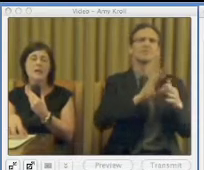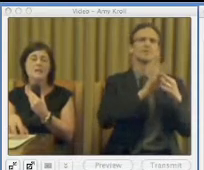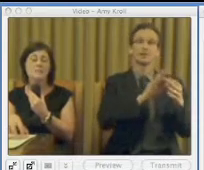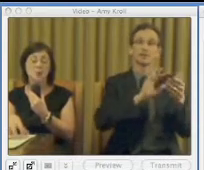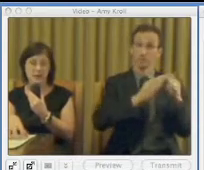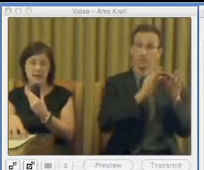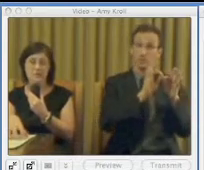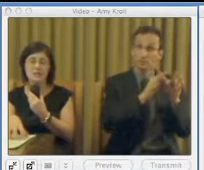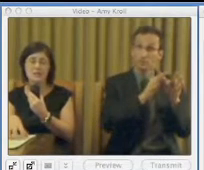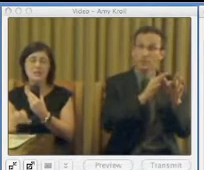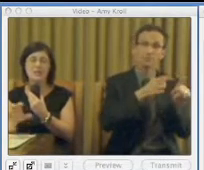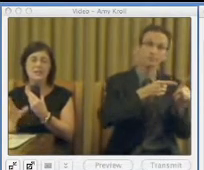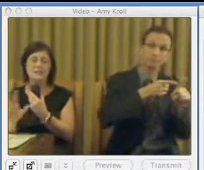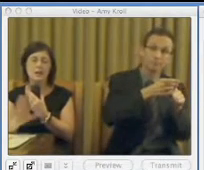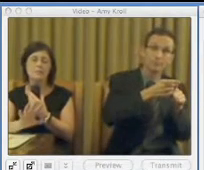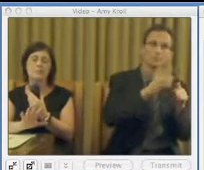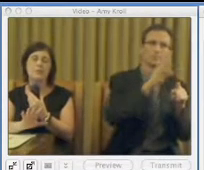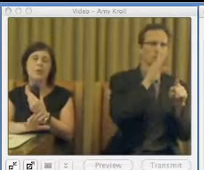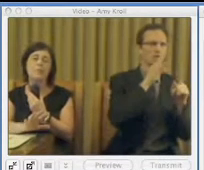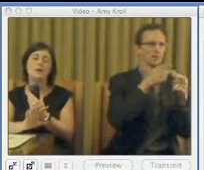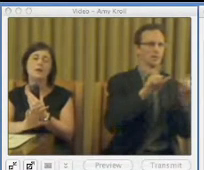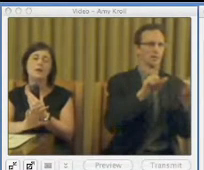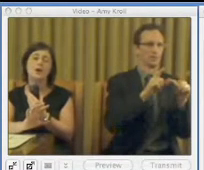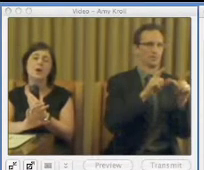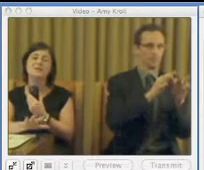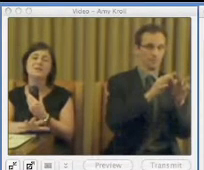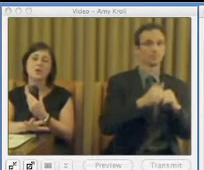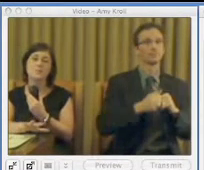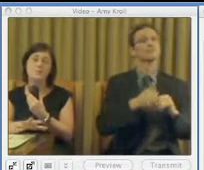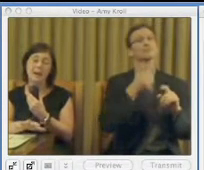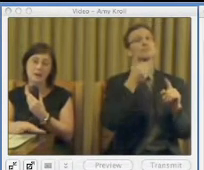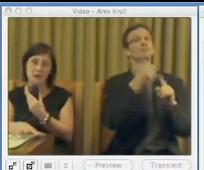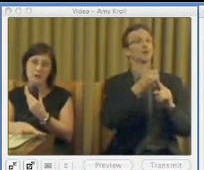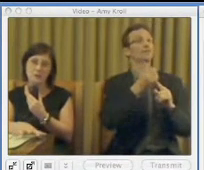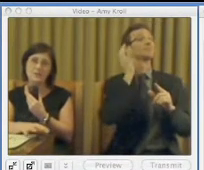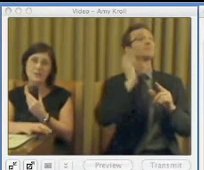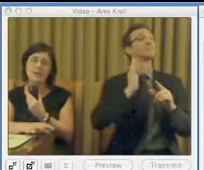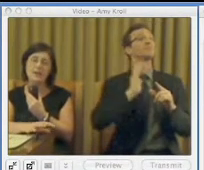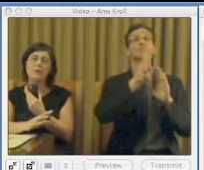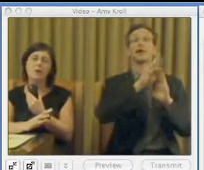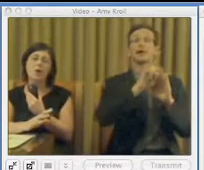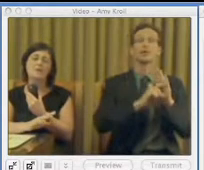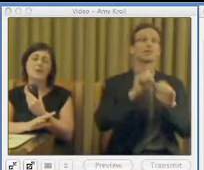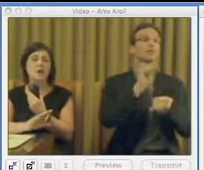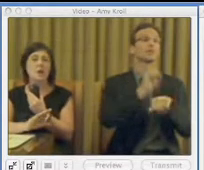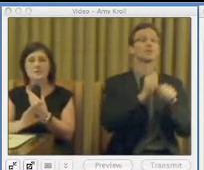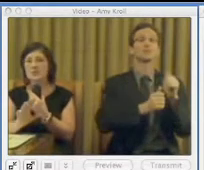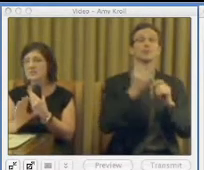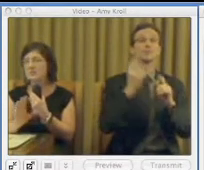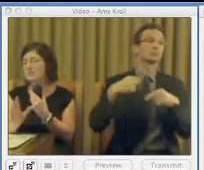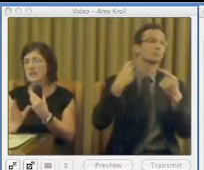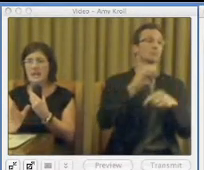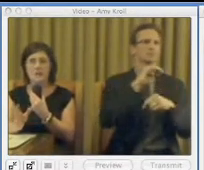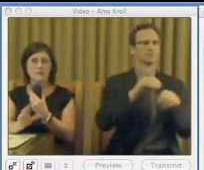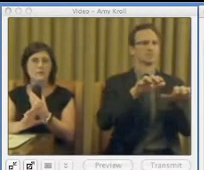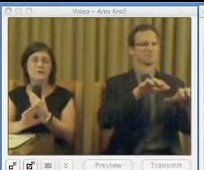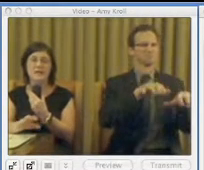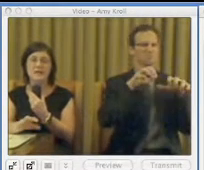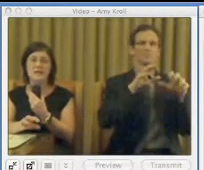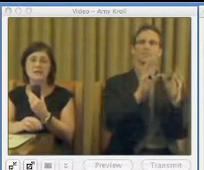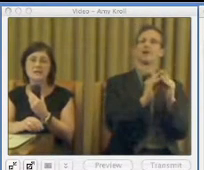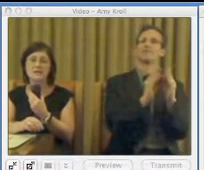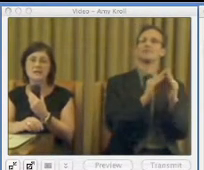community interpreting in spoken languages. He has come from a conference interpreting background, but over the